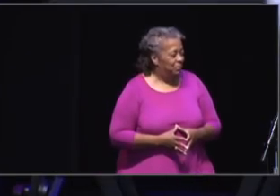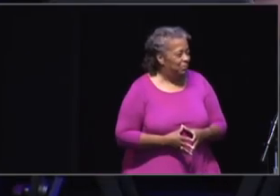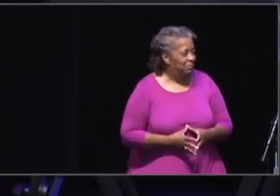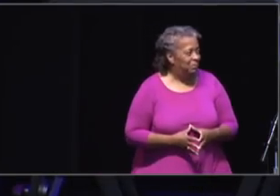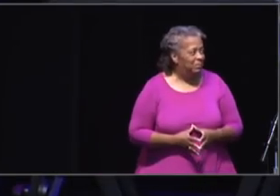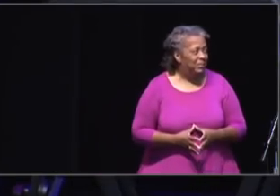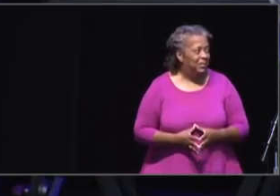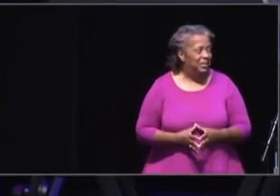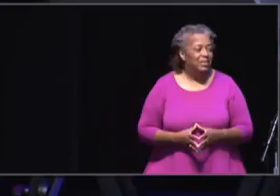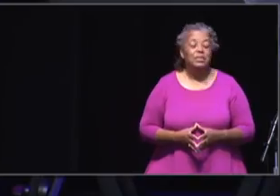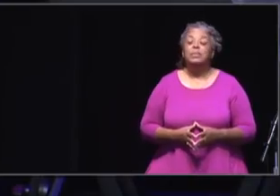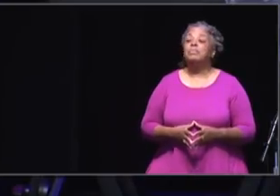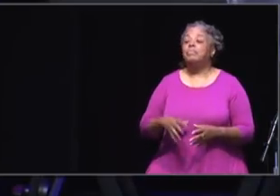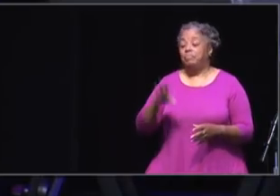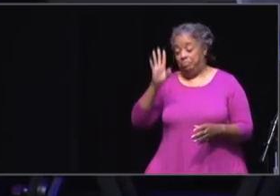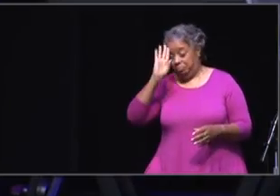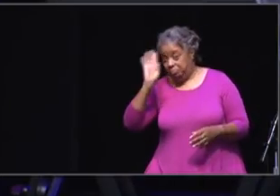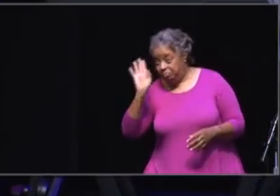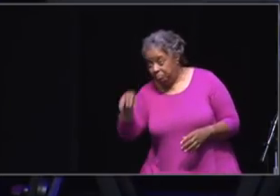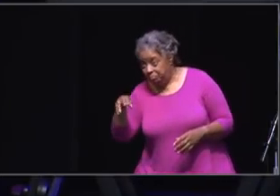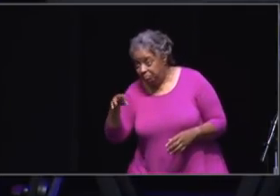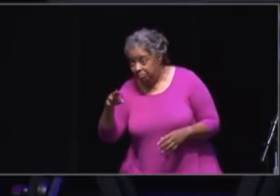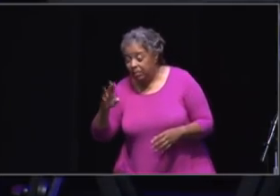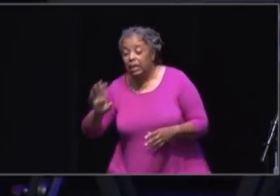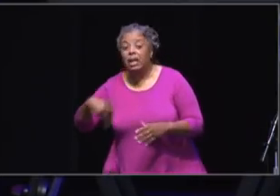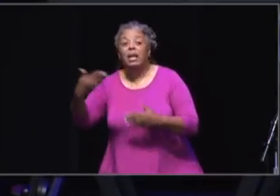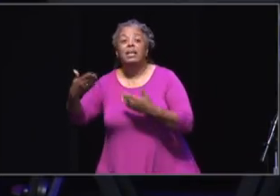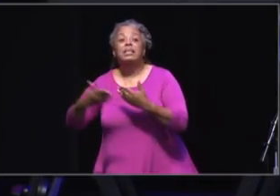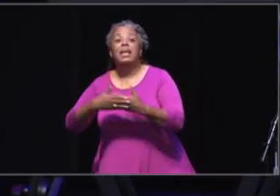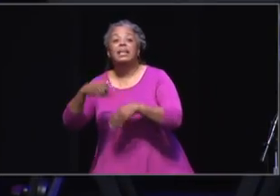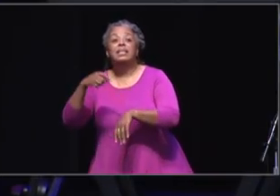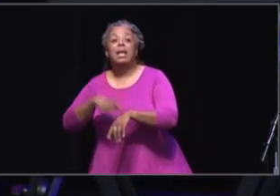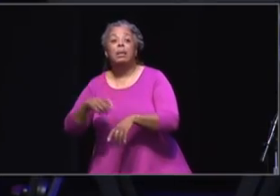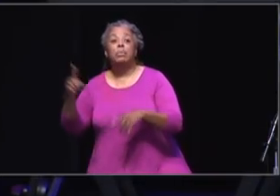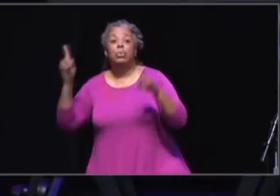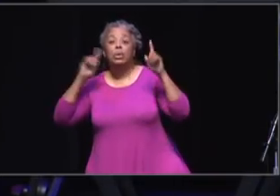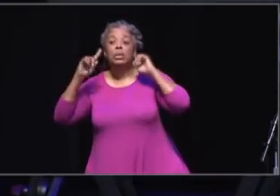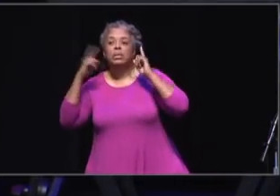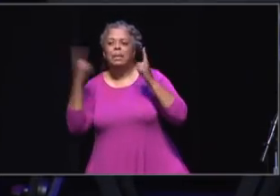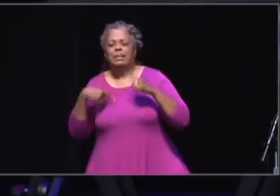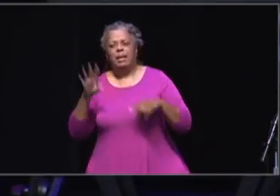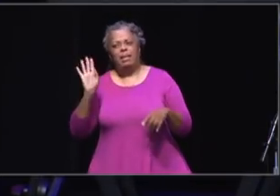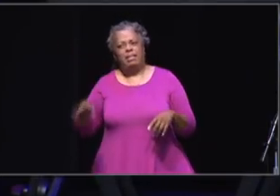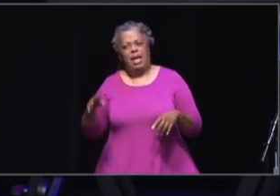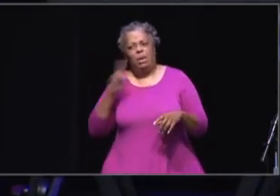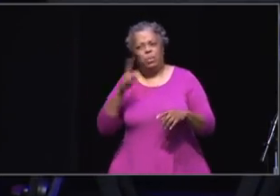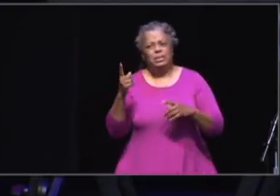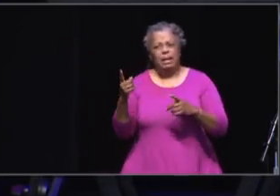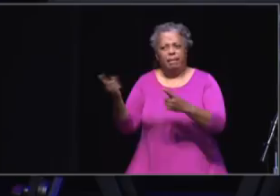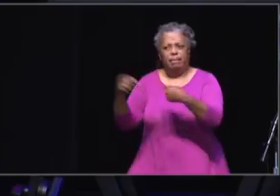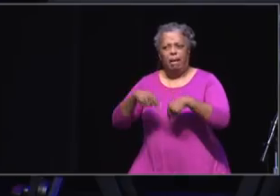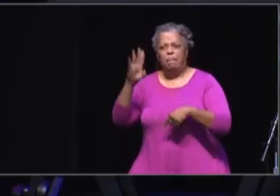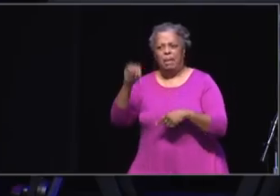So I do want to remind you that the next time you hear somebody saying, oh, it was a kumbaya moment,